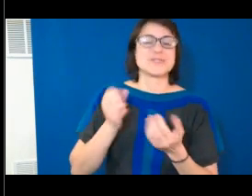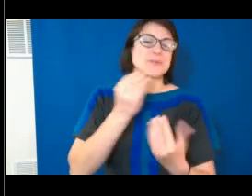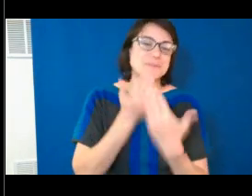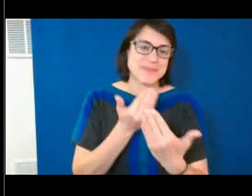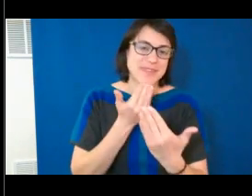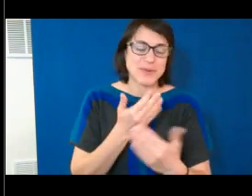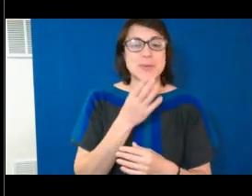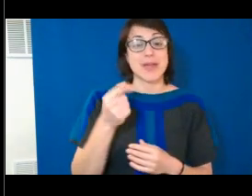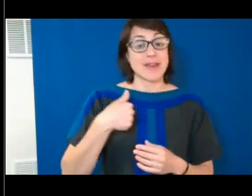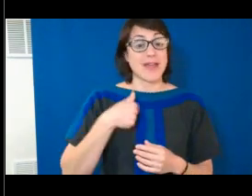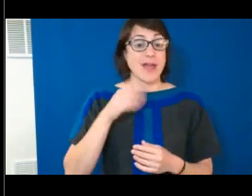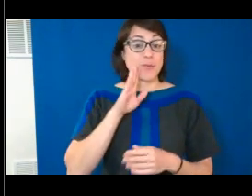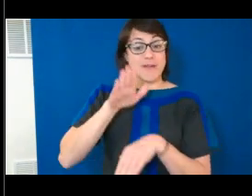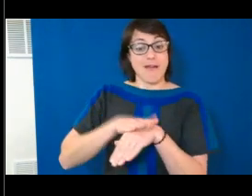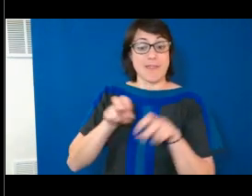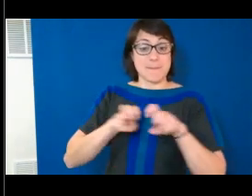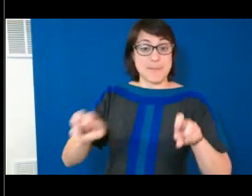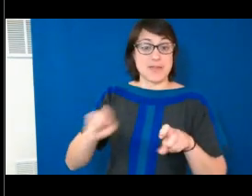the panel to answer questions.